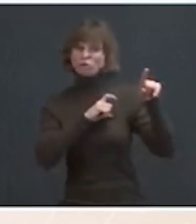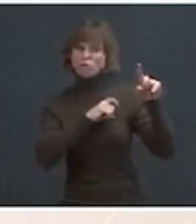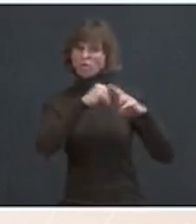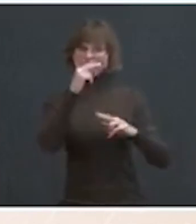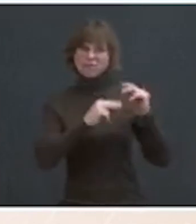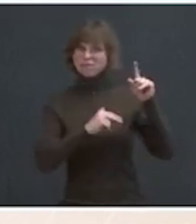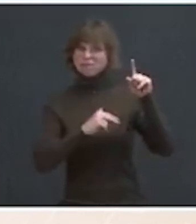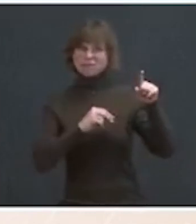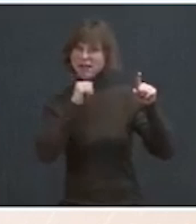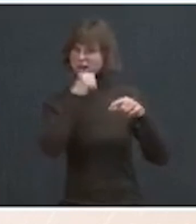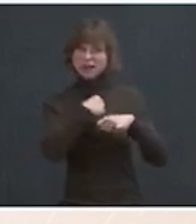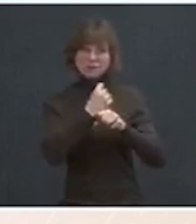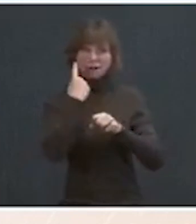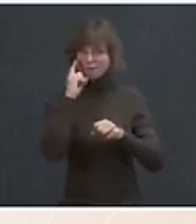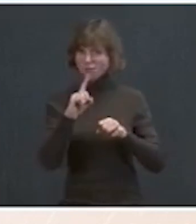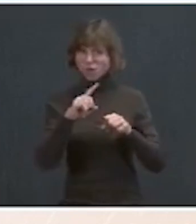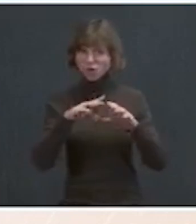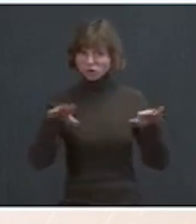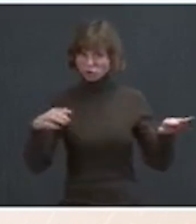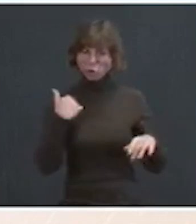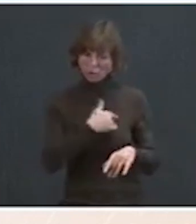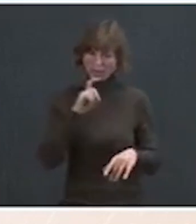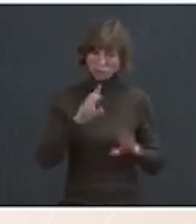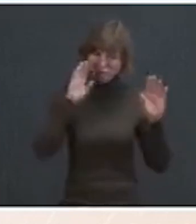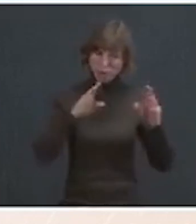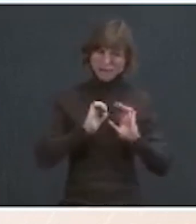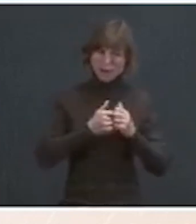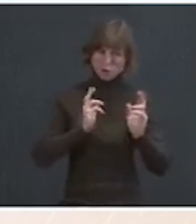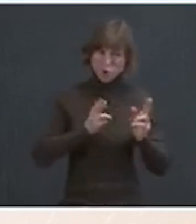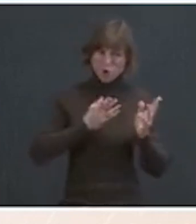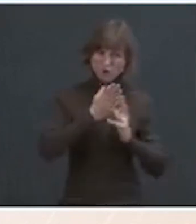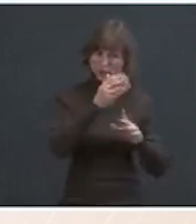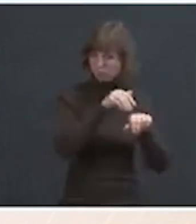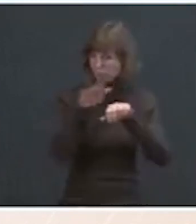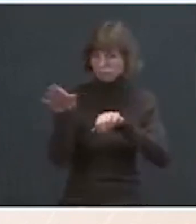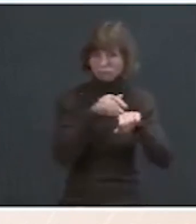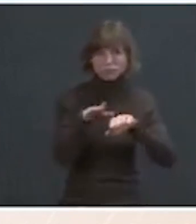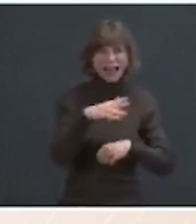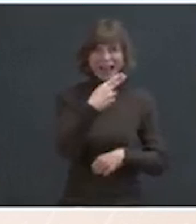on expediting the time they spend there, that these HHS shelters are not meant for